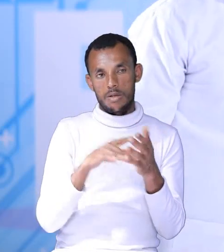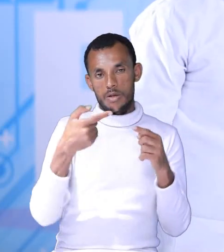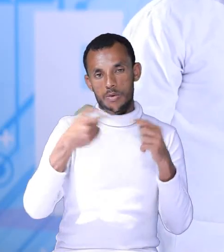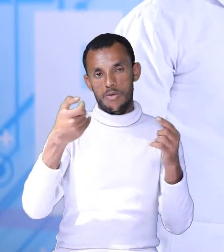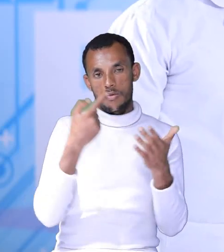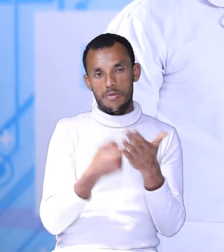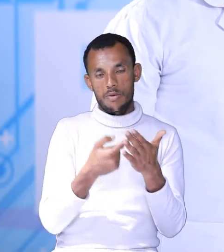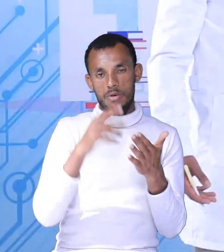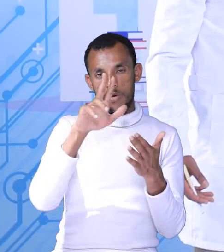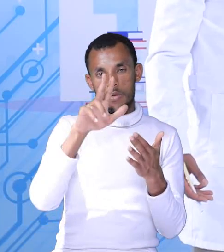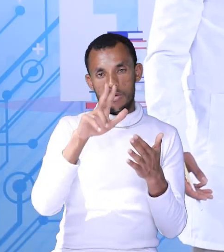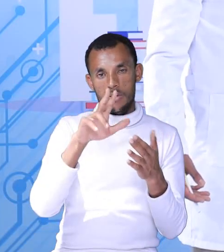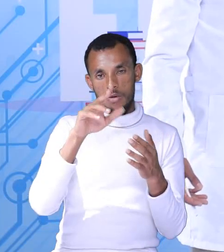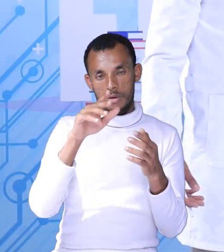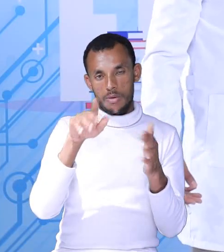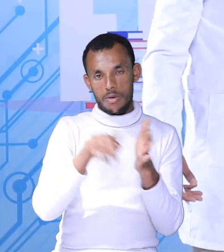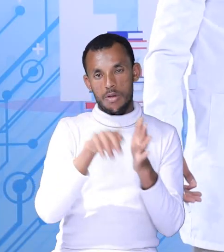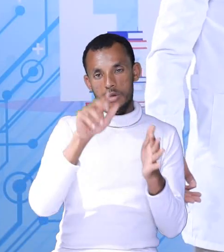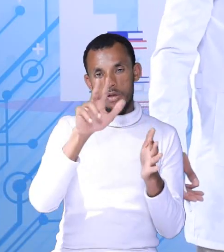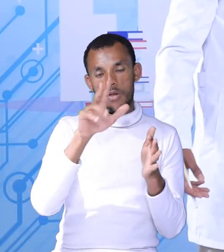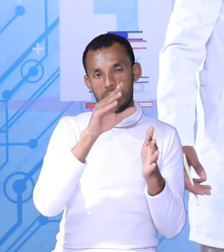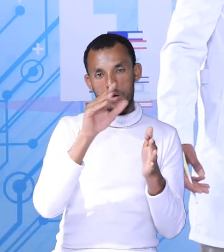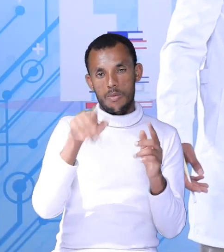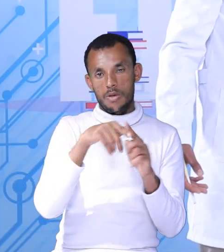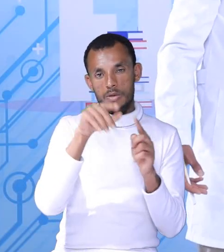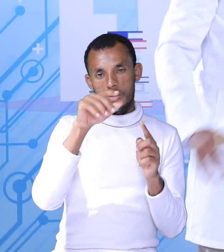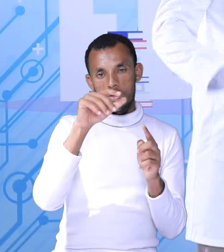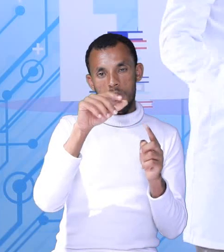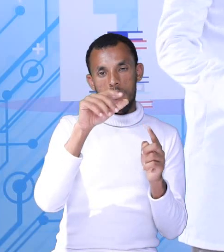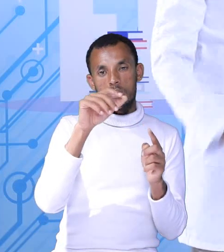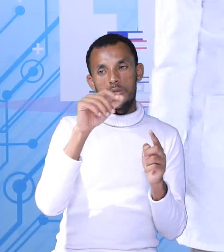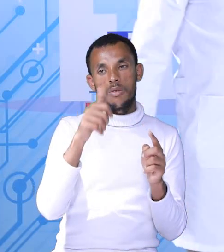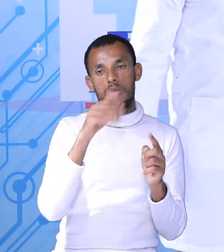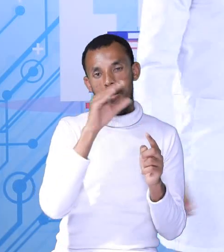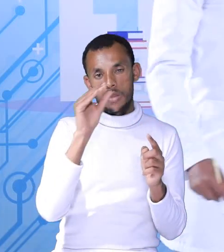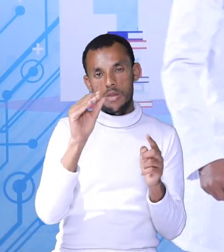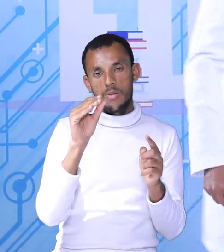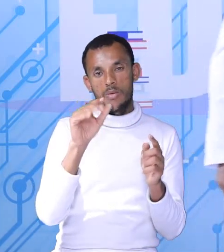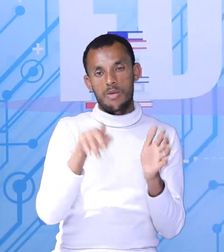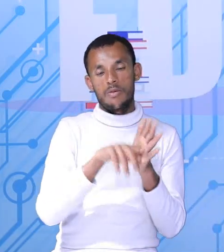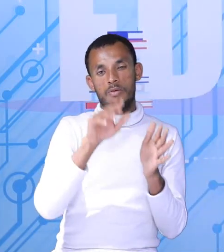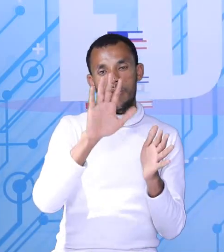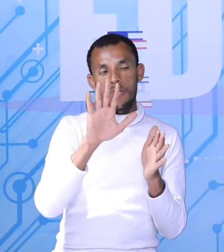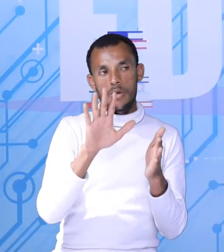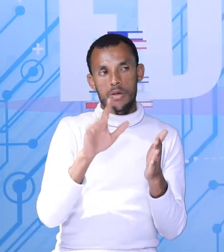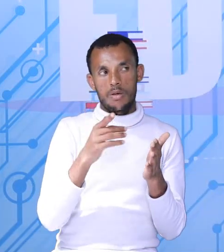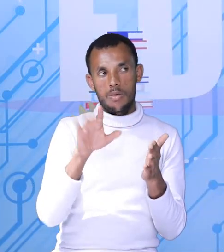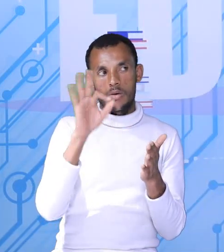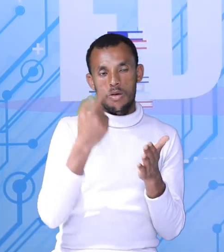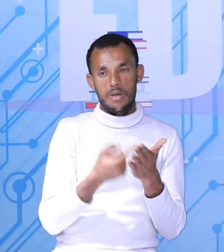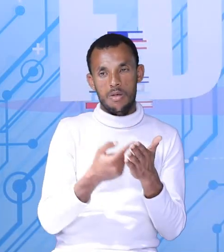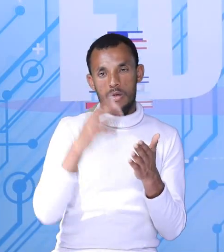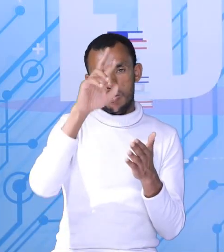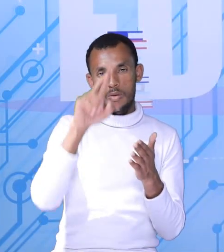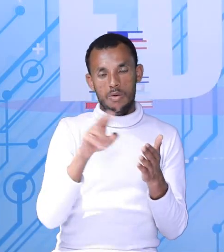of this one. 3, the opposite minus is 3, positive 2, and positive 5, the center. And the radius is this one. It is the square